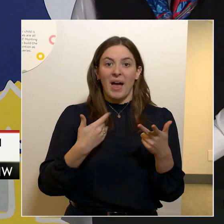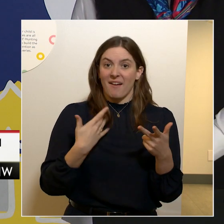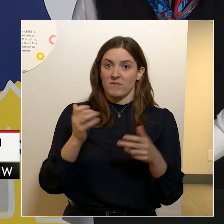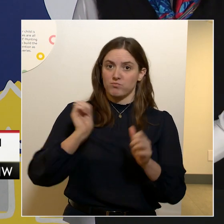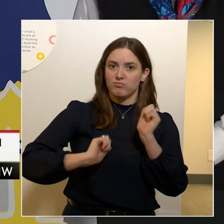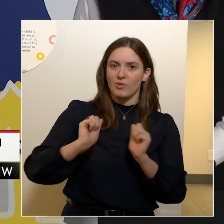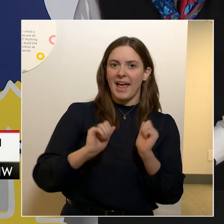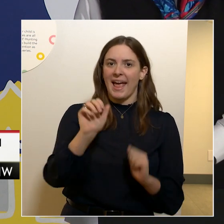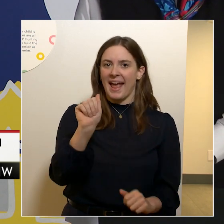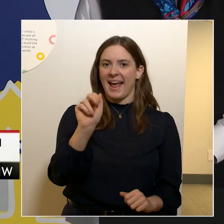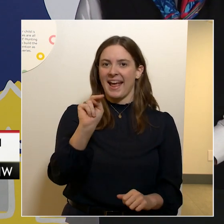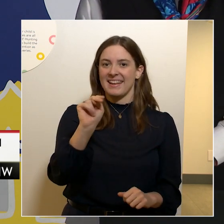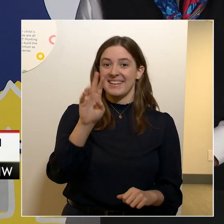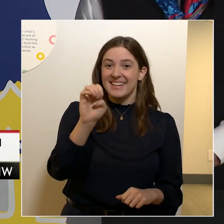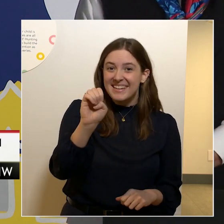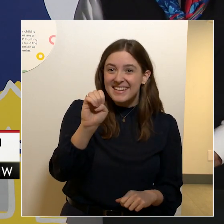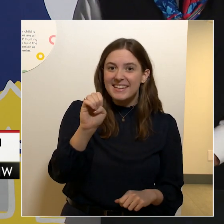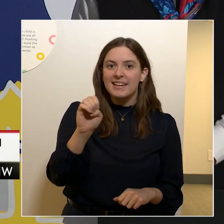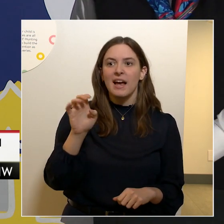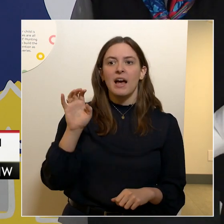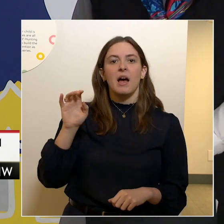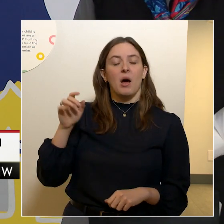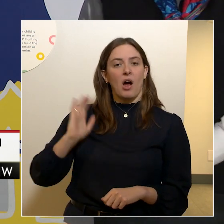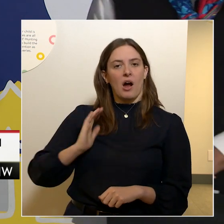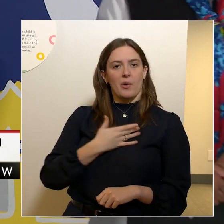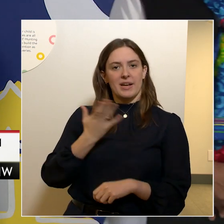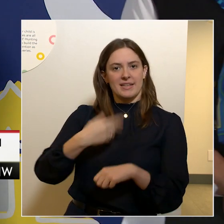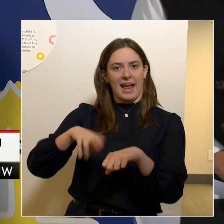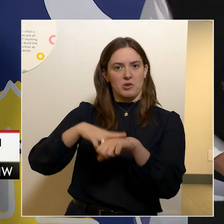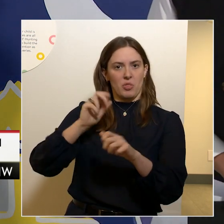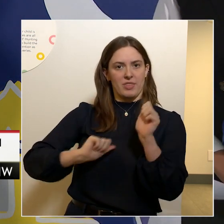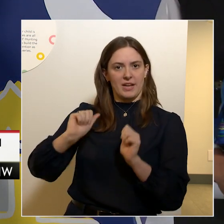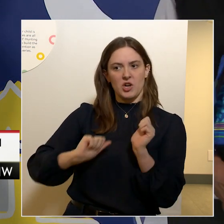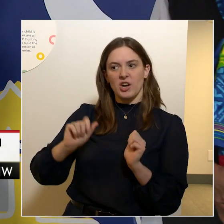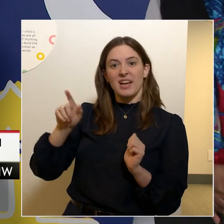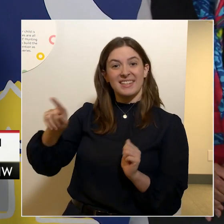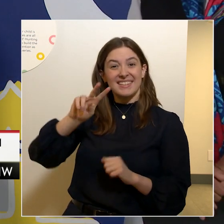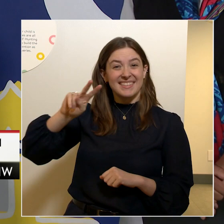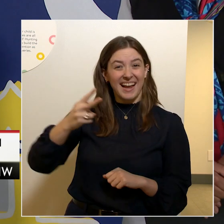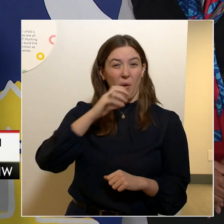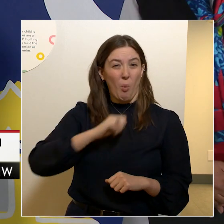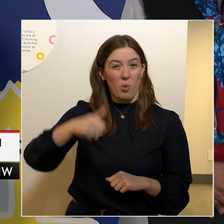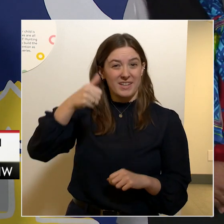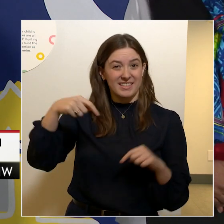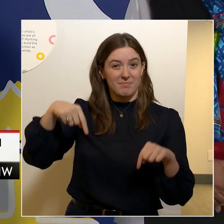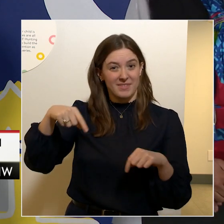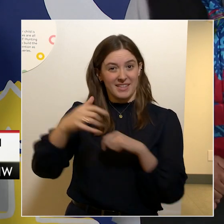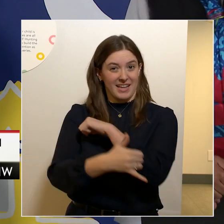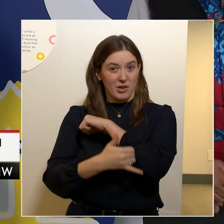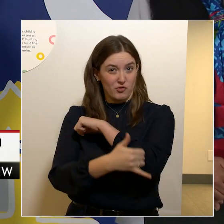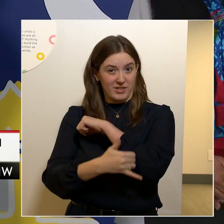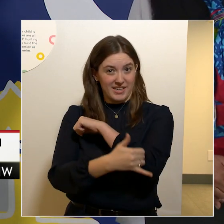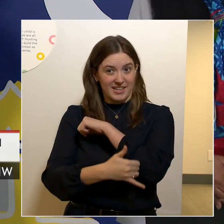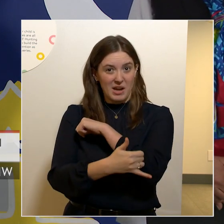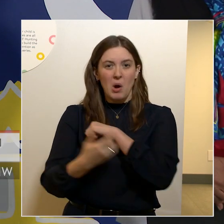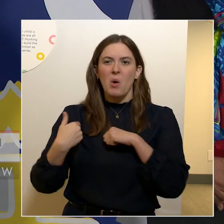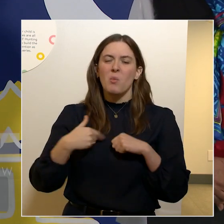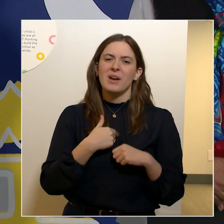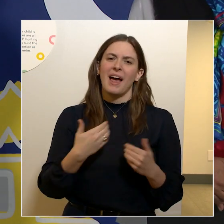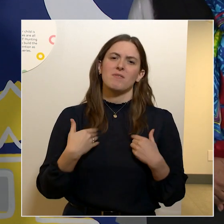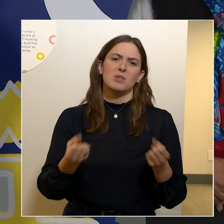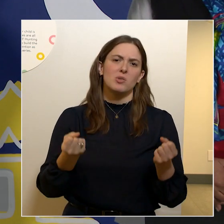200-year anniversary, second oldest theater in the country. We have assets here that are unparalleled,